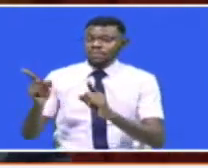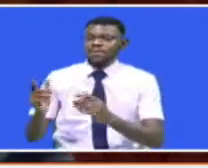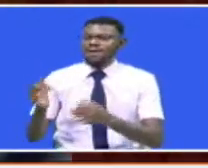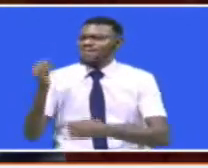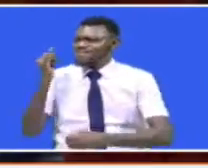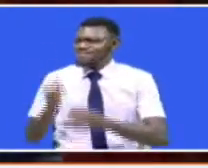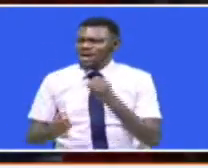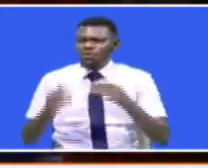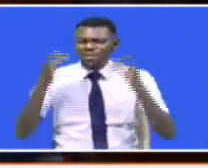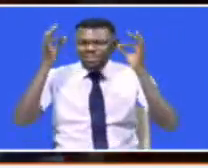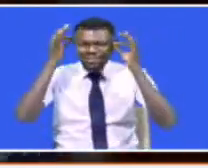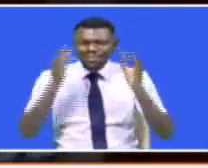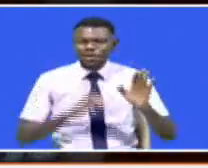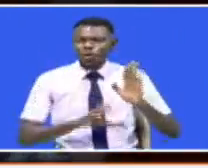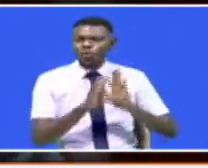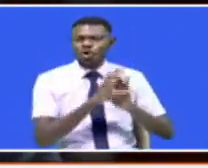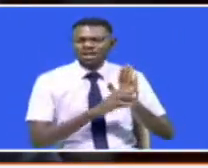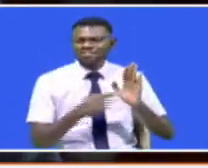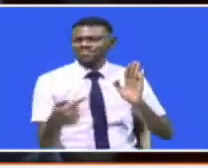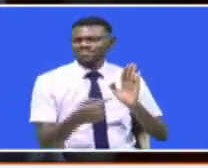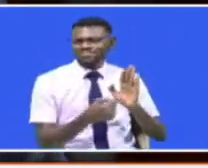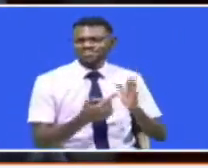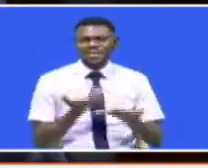you can refer to the Constitution.